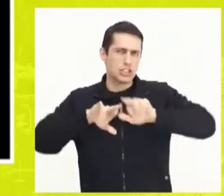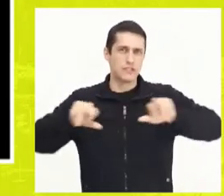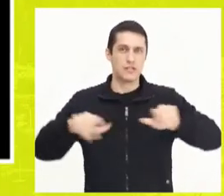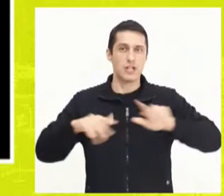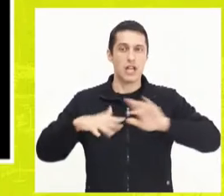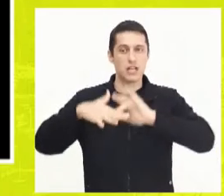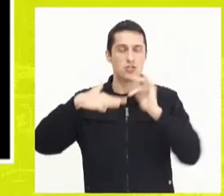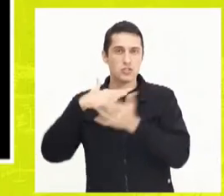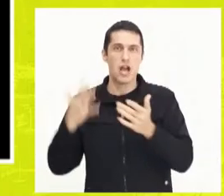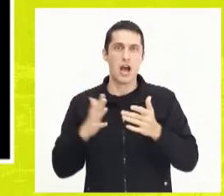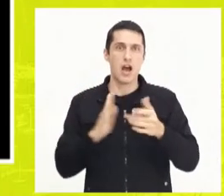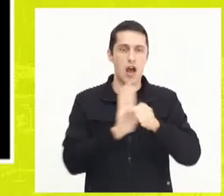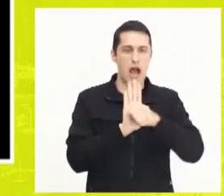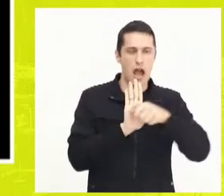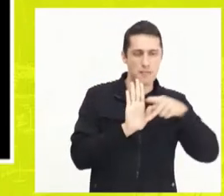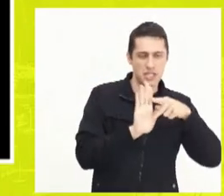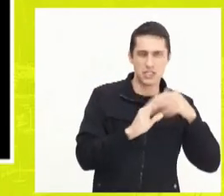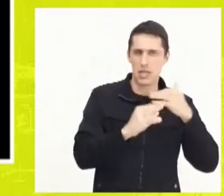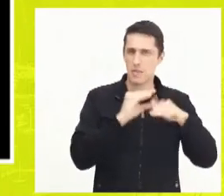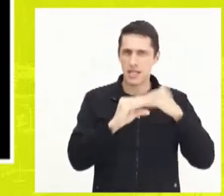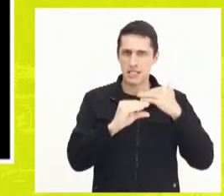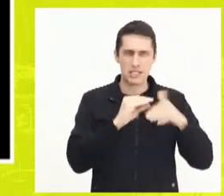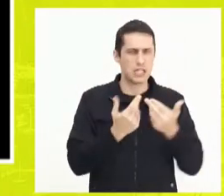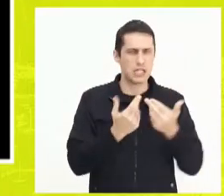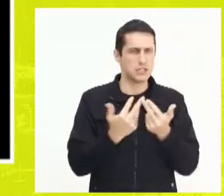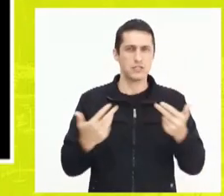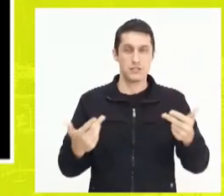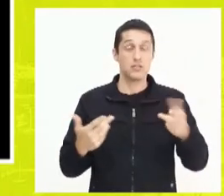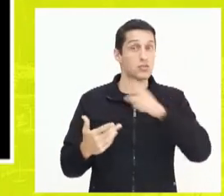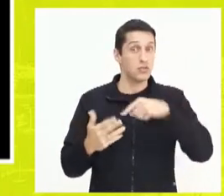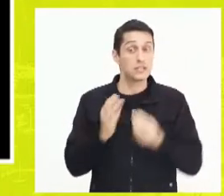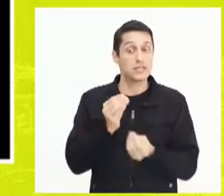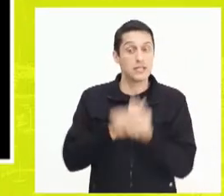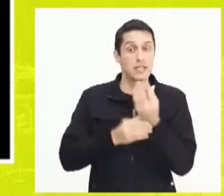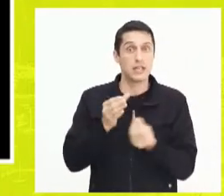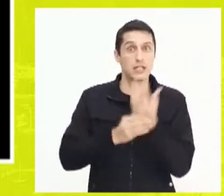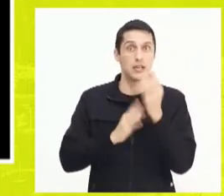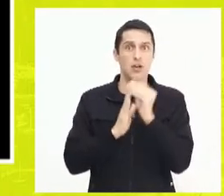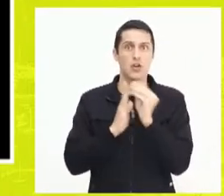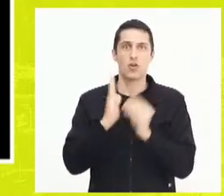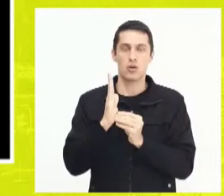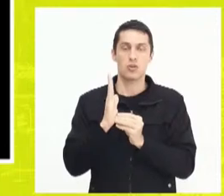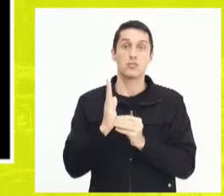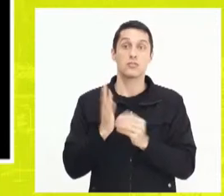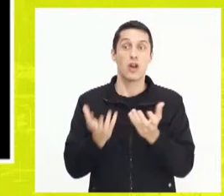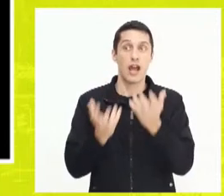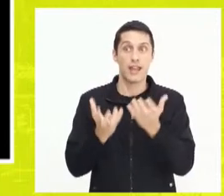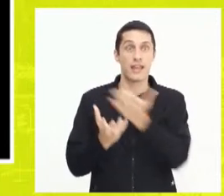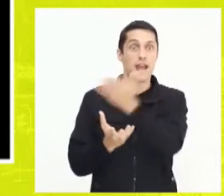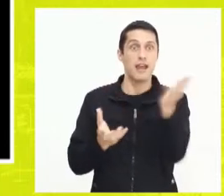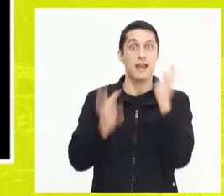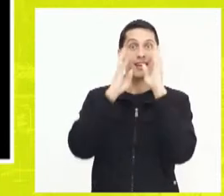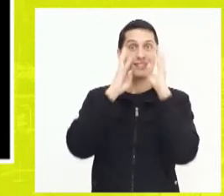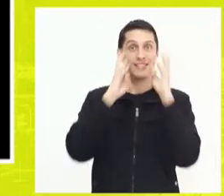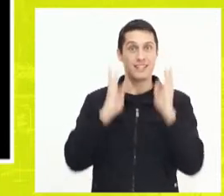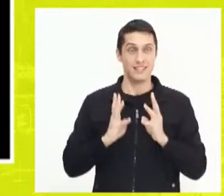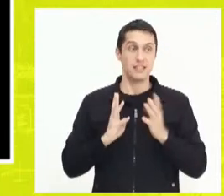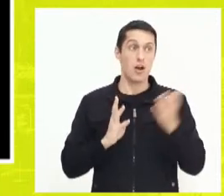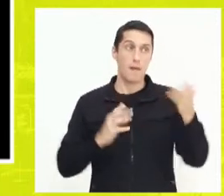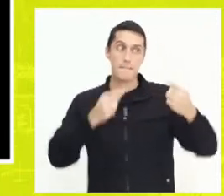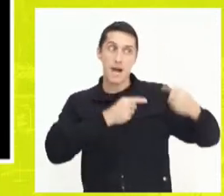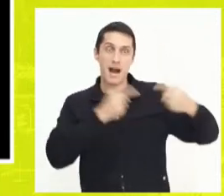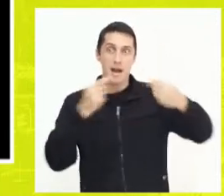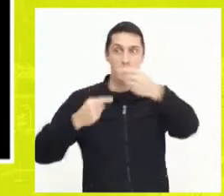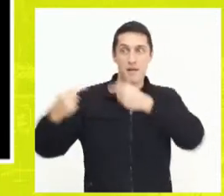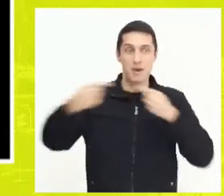medias uh apps you know we because they're always producing content we're disputing